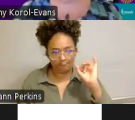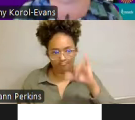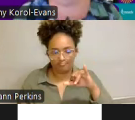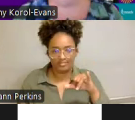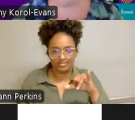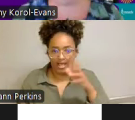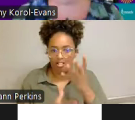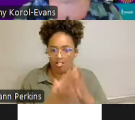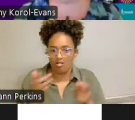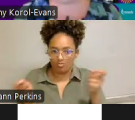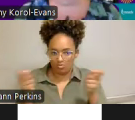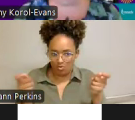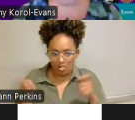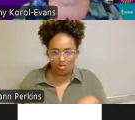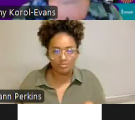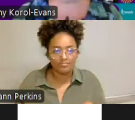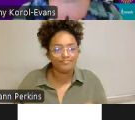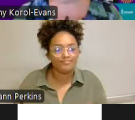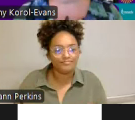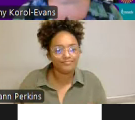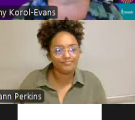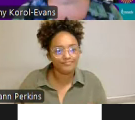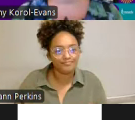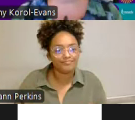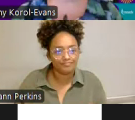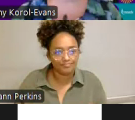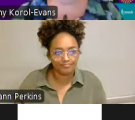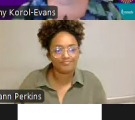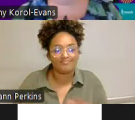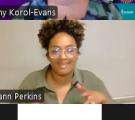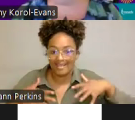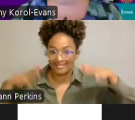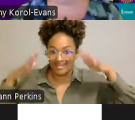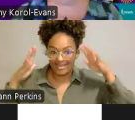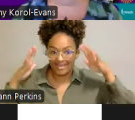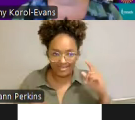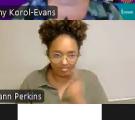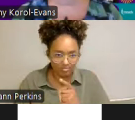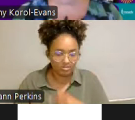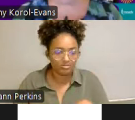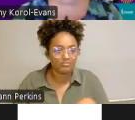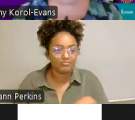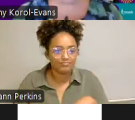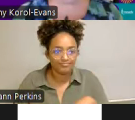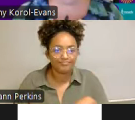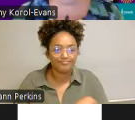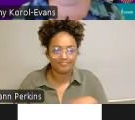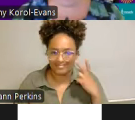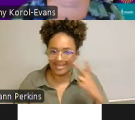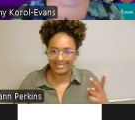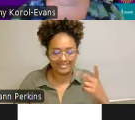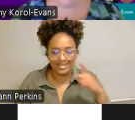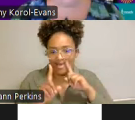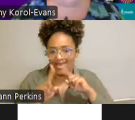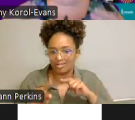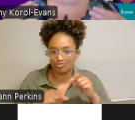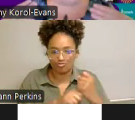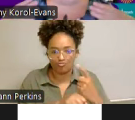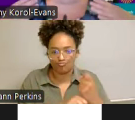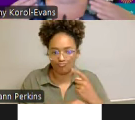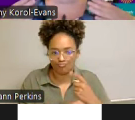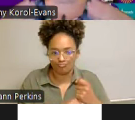Grace. Imposition, says Sarah. Yep. Scared. Yep. Absolutely. Both of them can cause